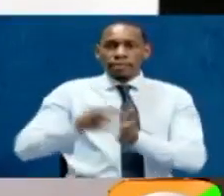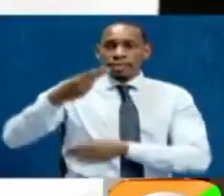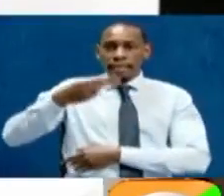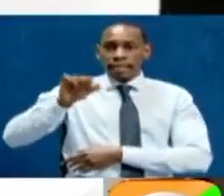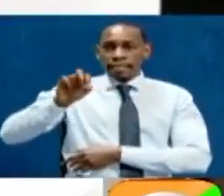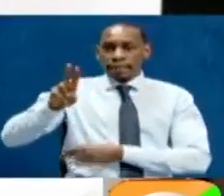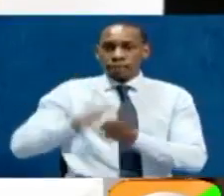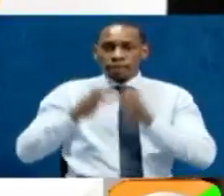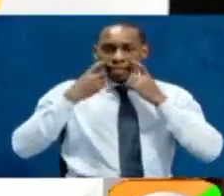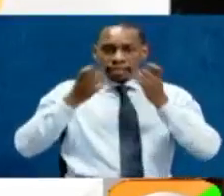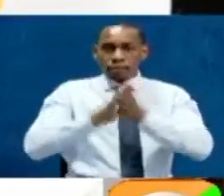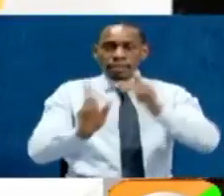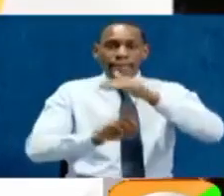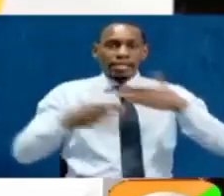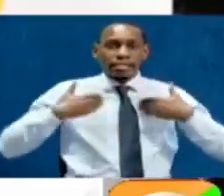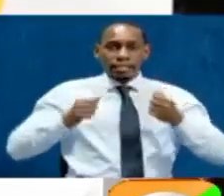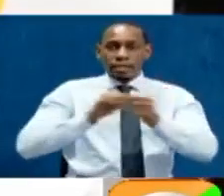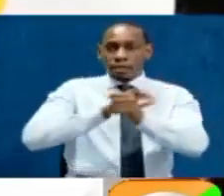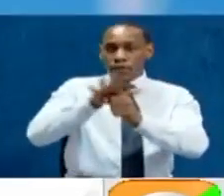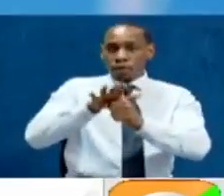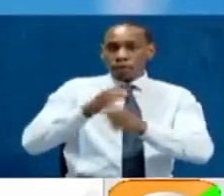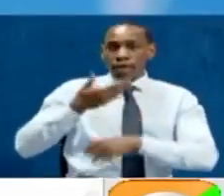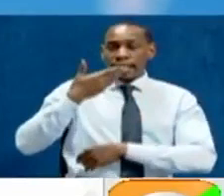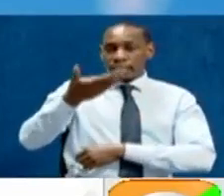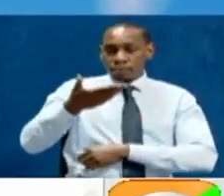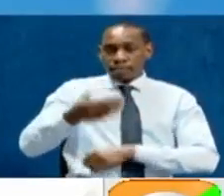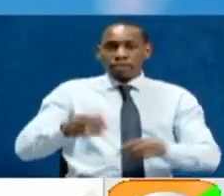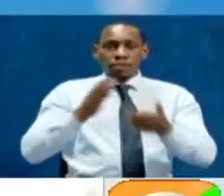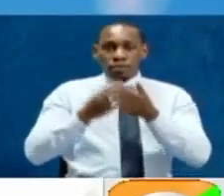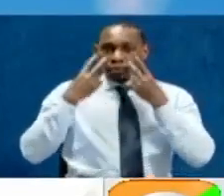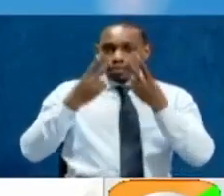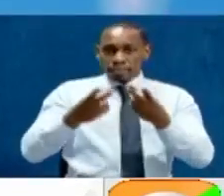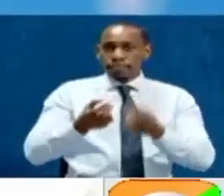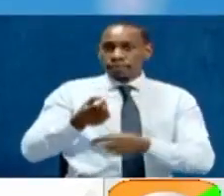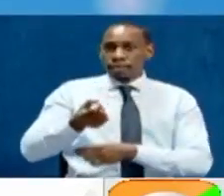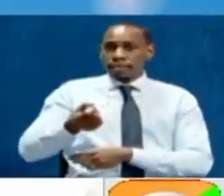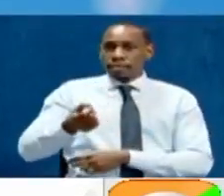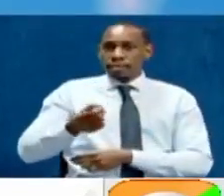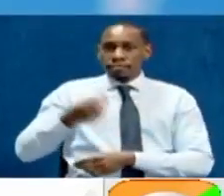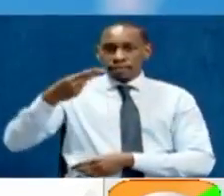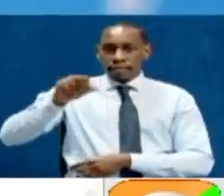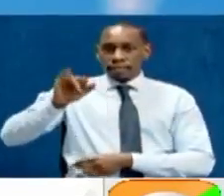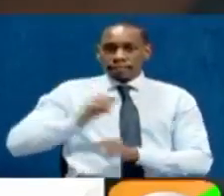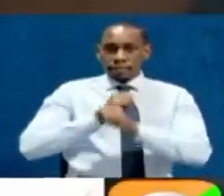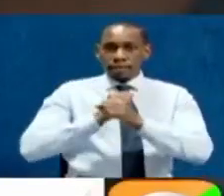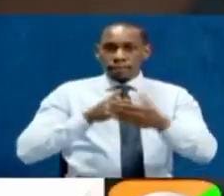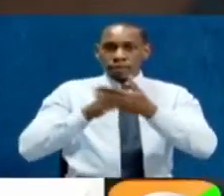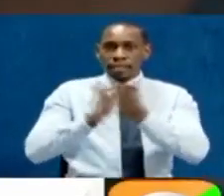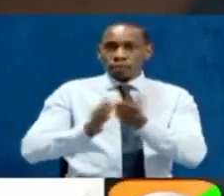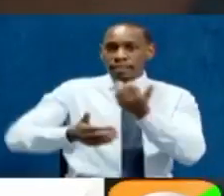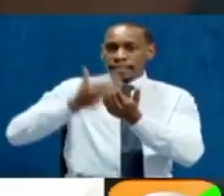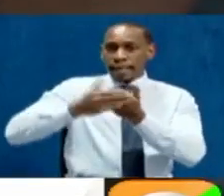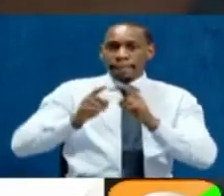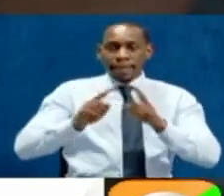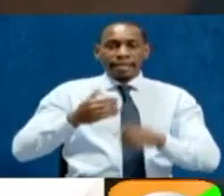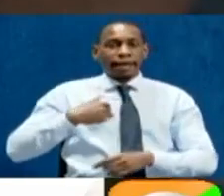and AIDS, NEFAC, and the Ministry of Health's COVID-19 response has seen an increased HIV prevention, care and treatment.